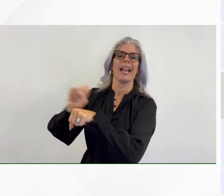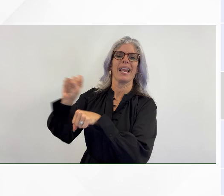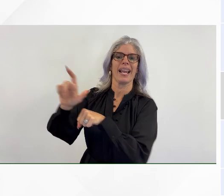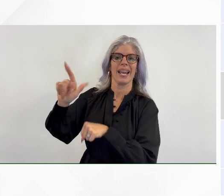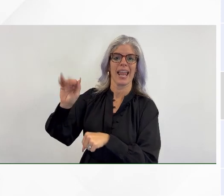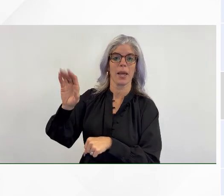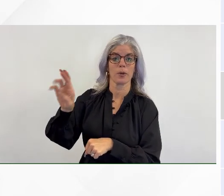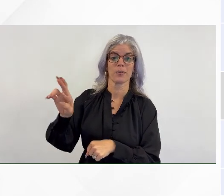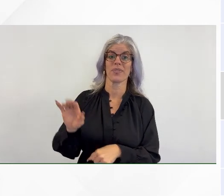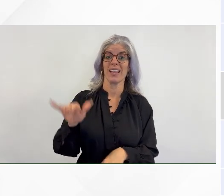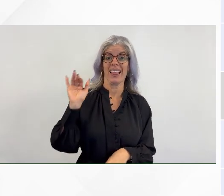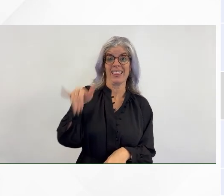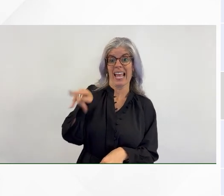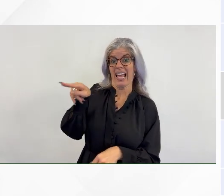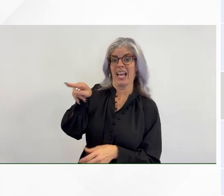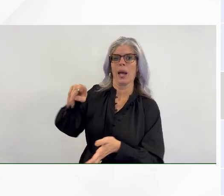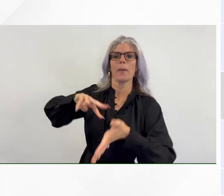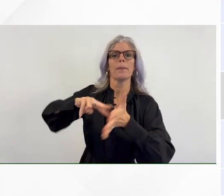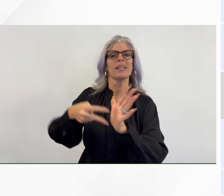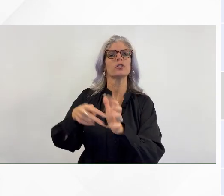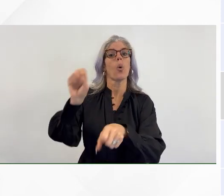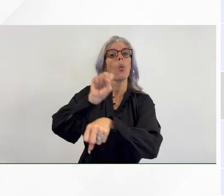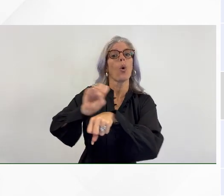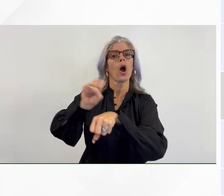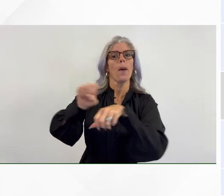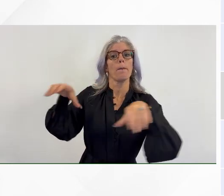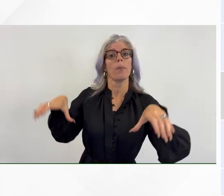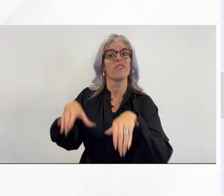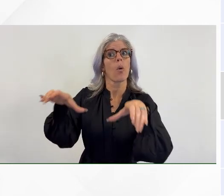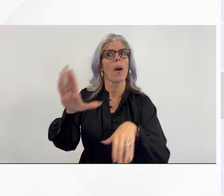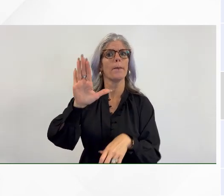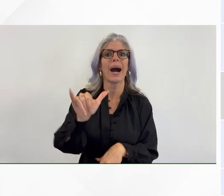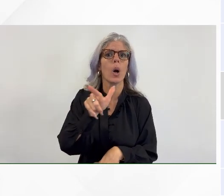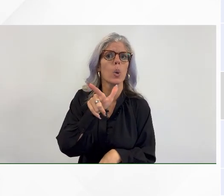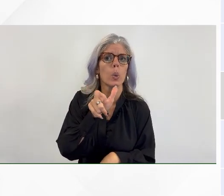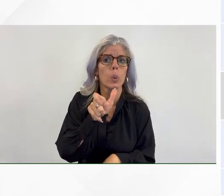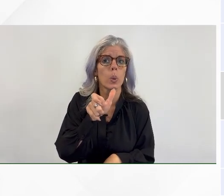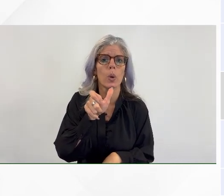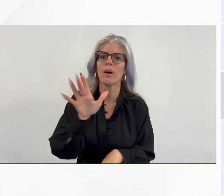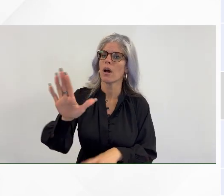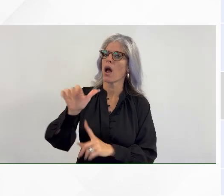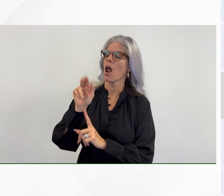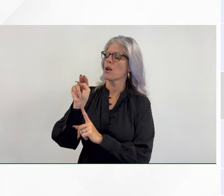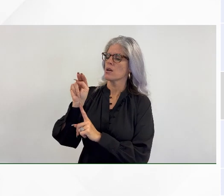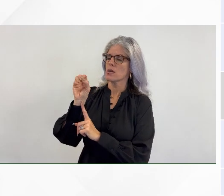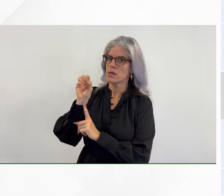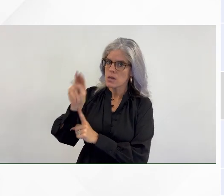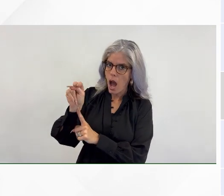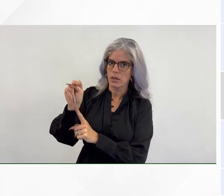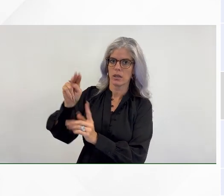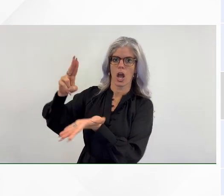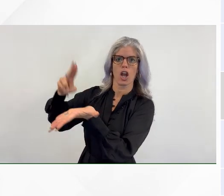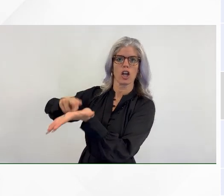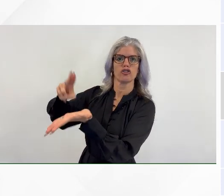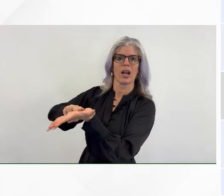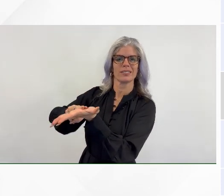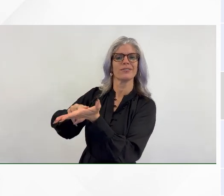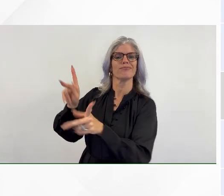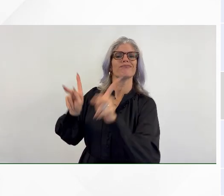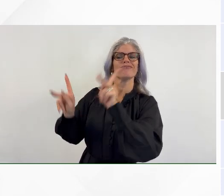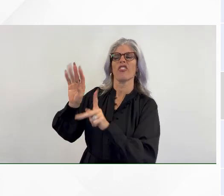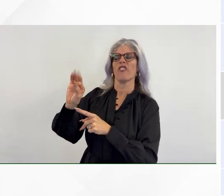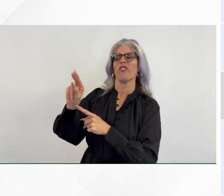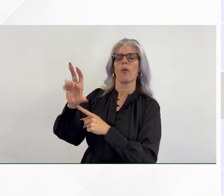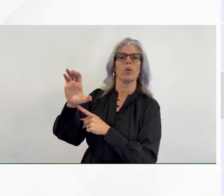For emergency work, budgeted employees' straight time is not eligible, only their overtime. And for